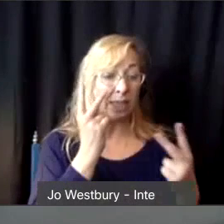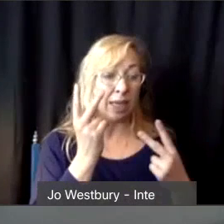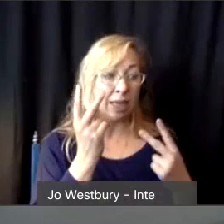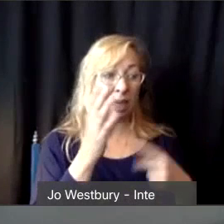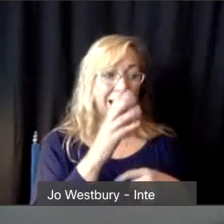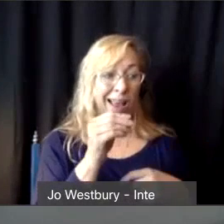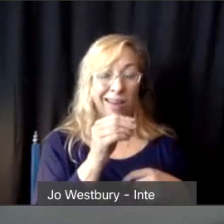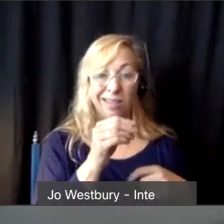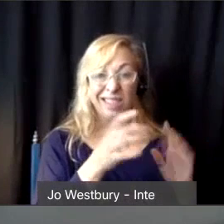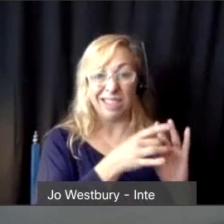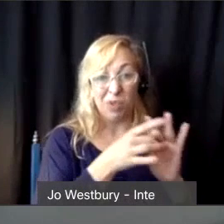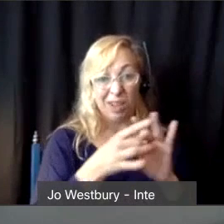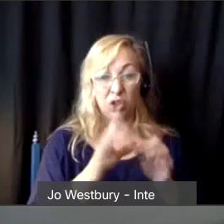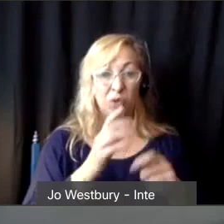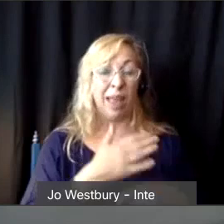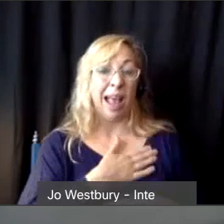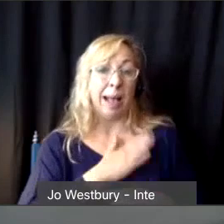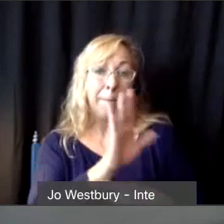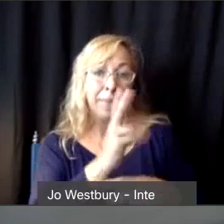it's under that compassionate care